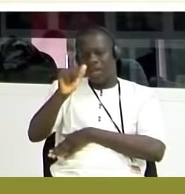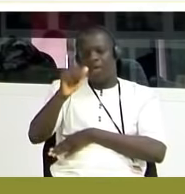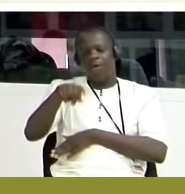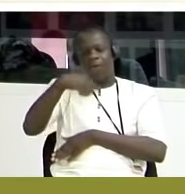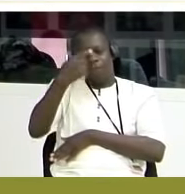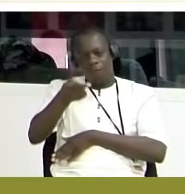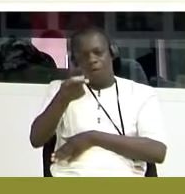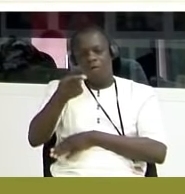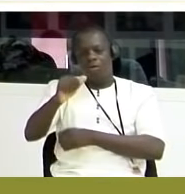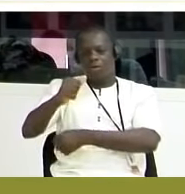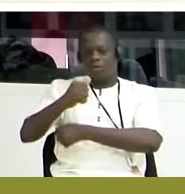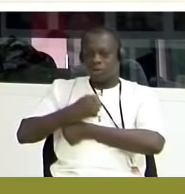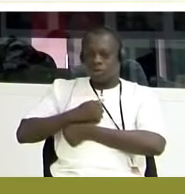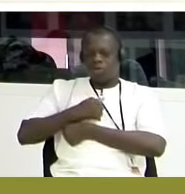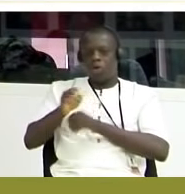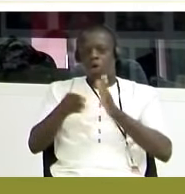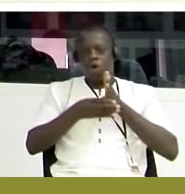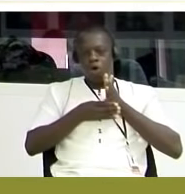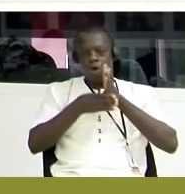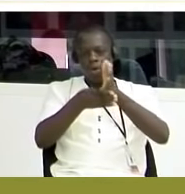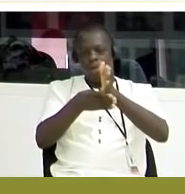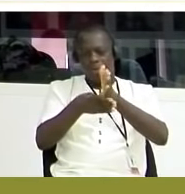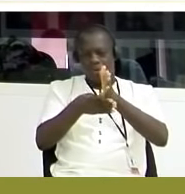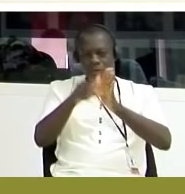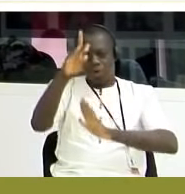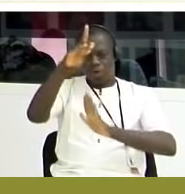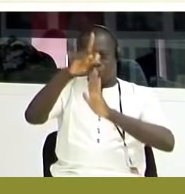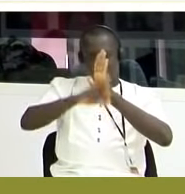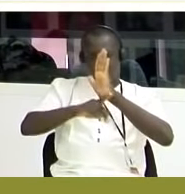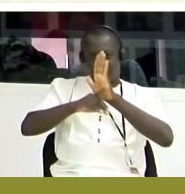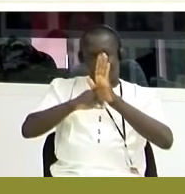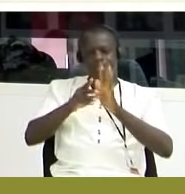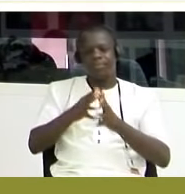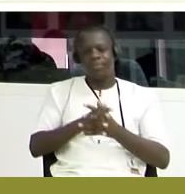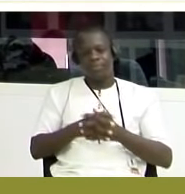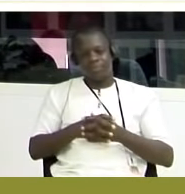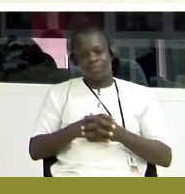for a gendarmerie commando course.